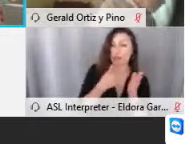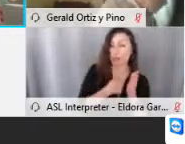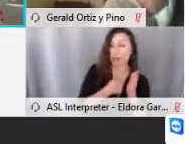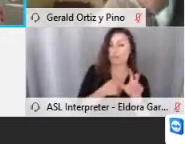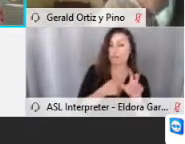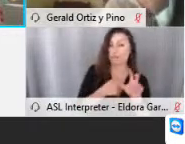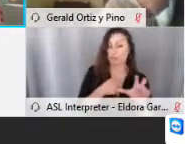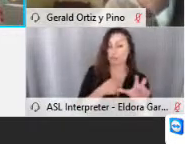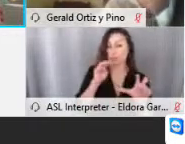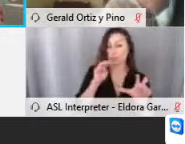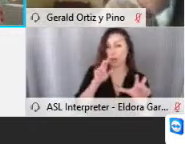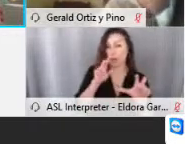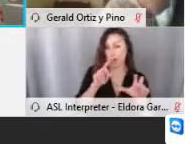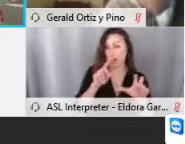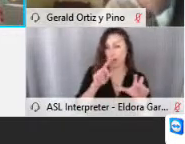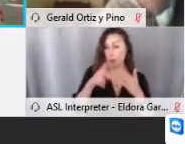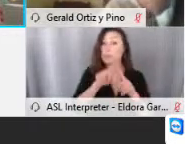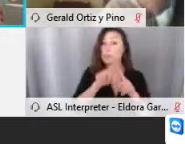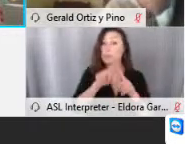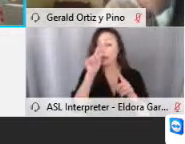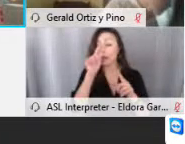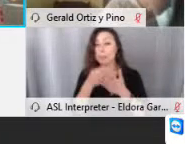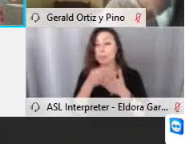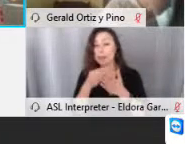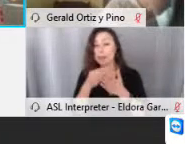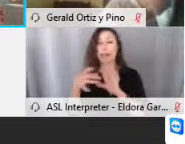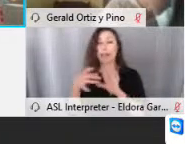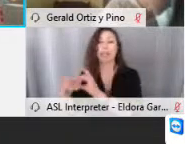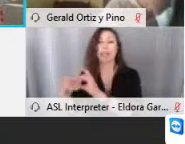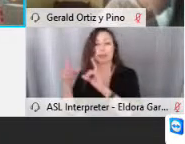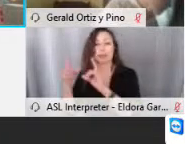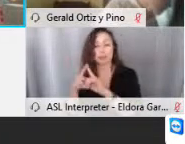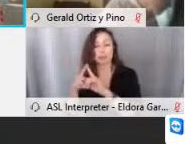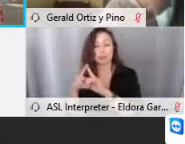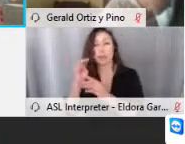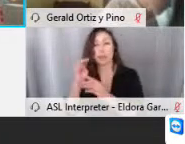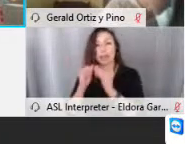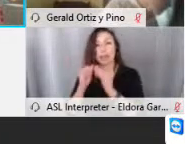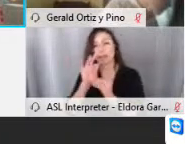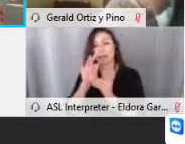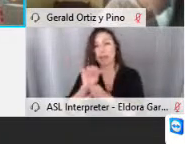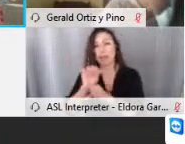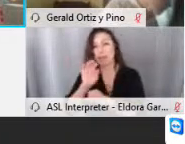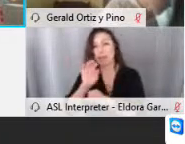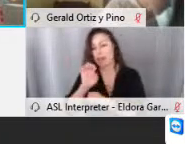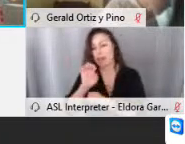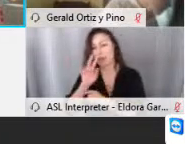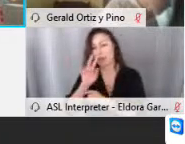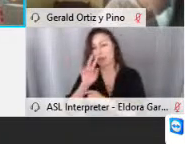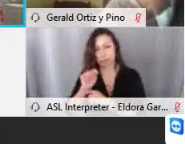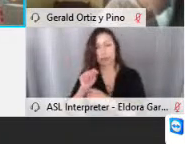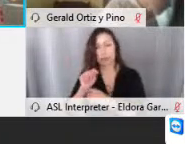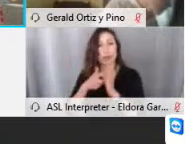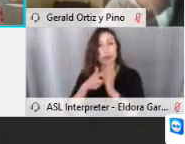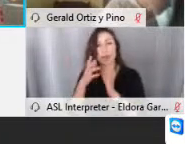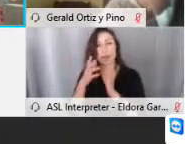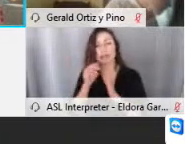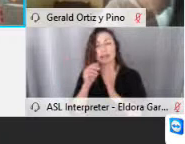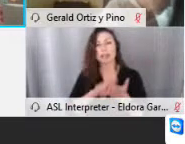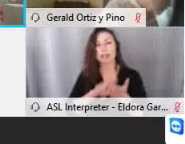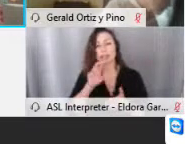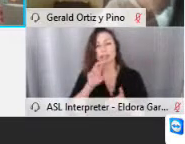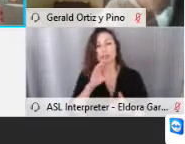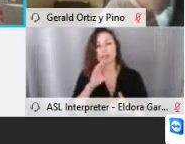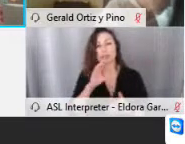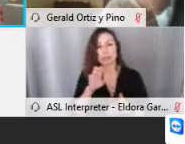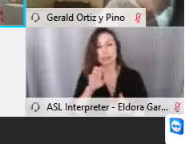program. However, that money came tied to a maintenance of effort requirement that we'll cover. And as Secretary Grace has